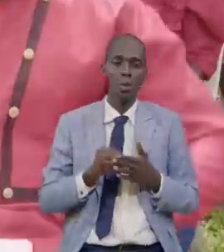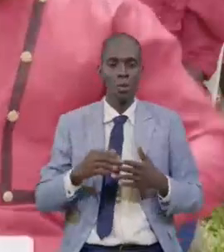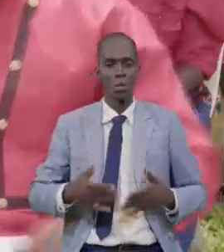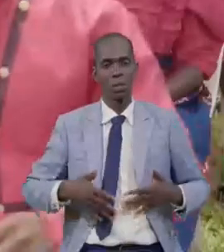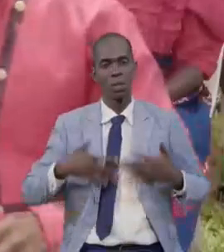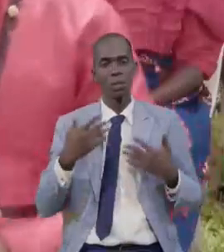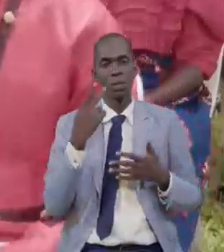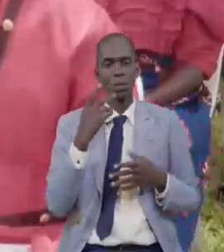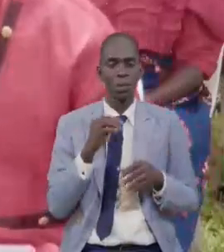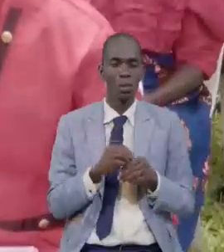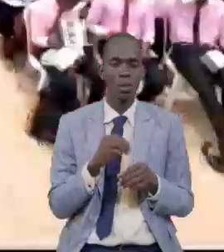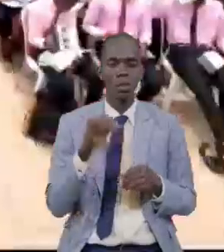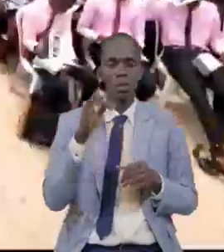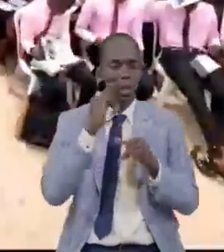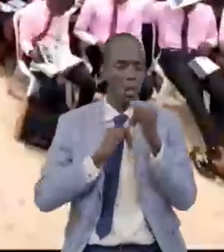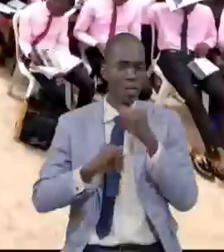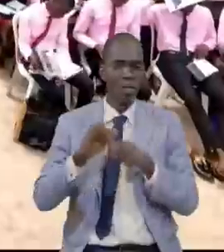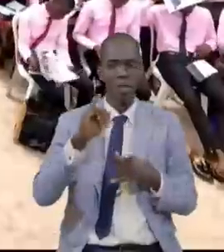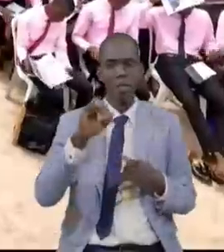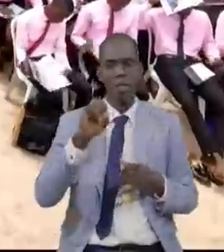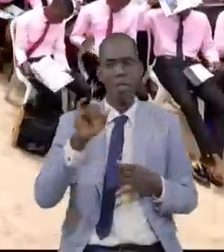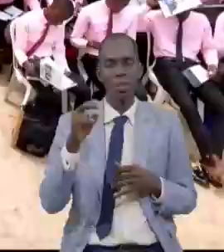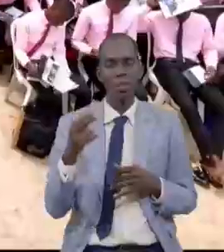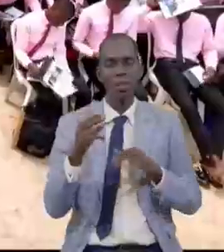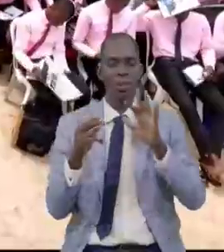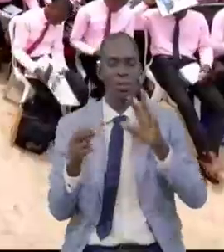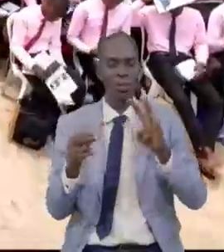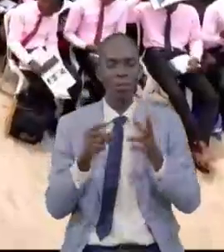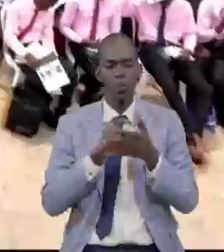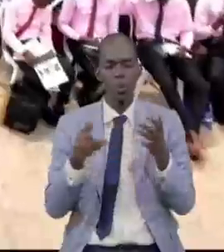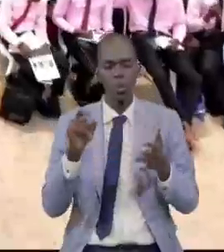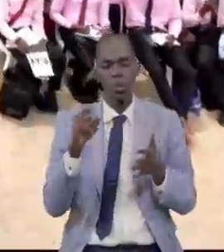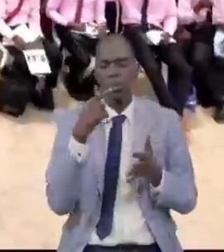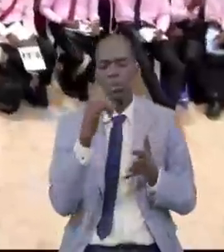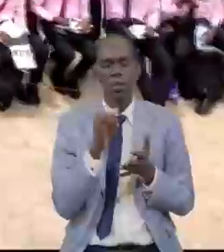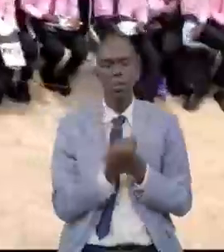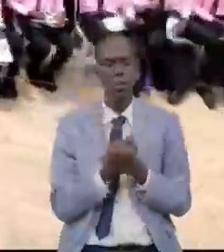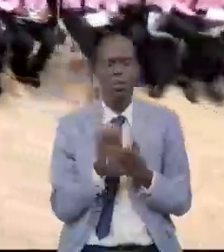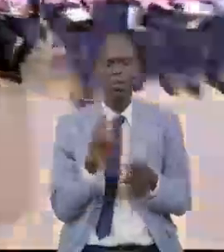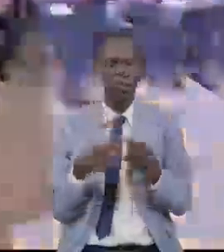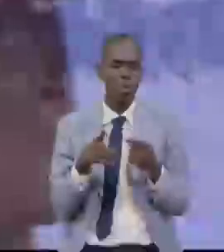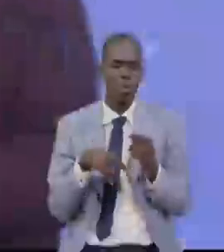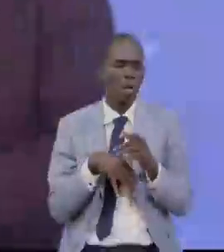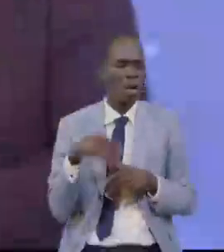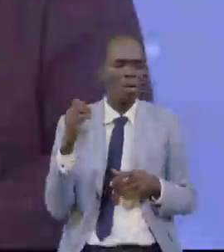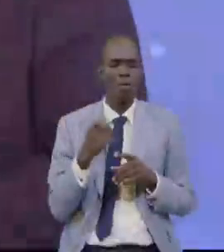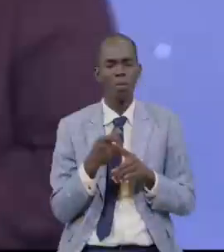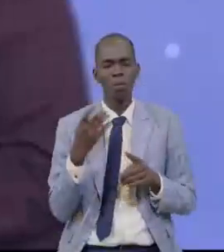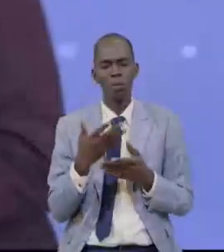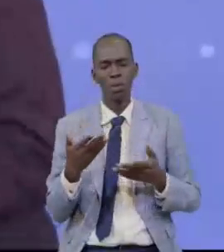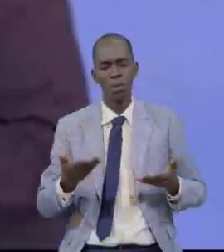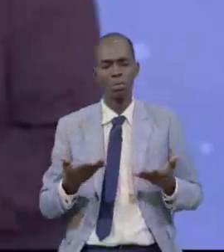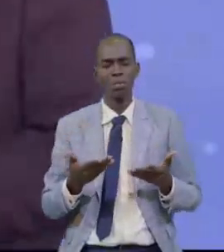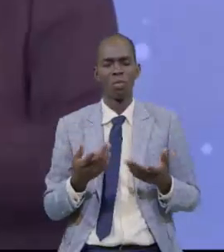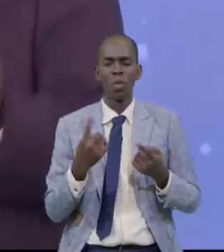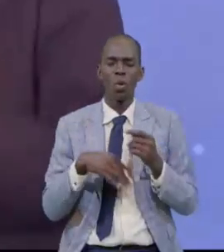11, depart ye, go ye out from this, out from